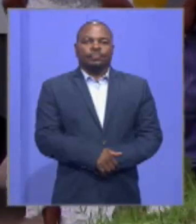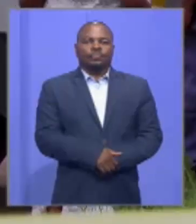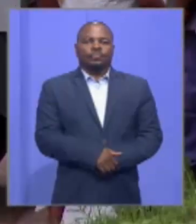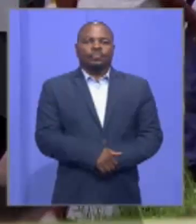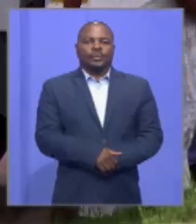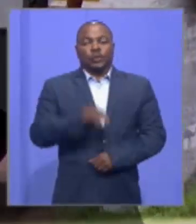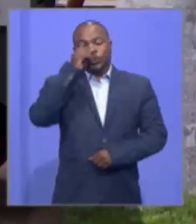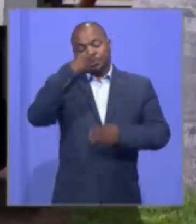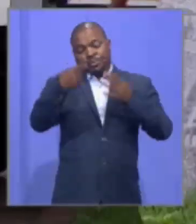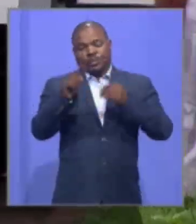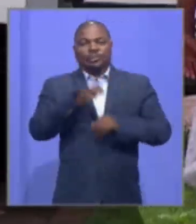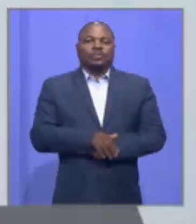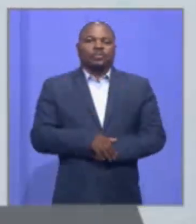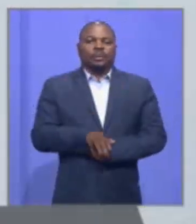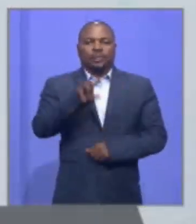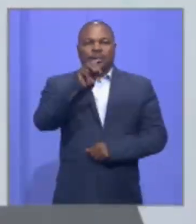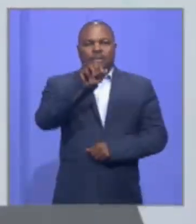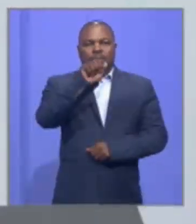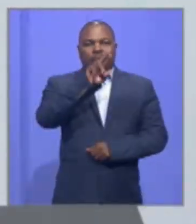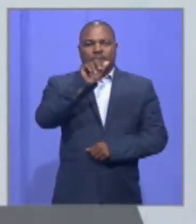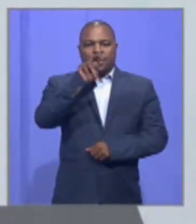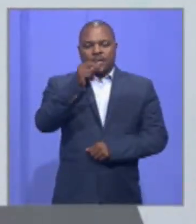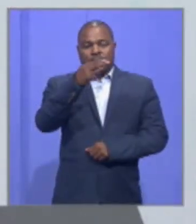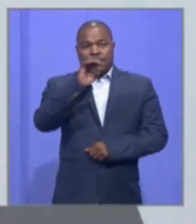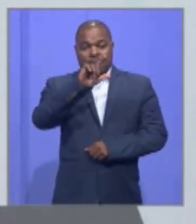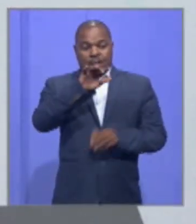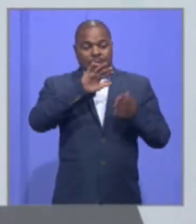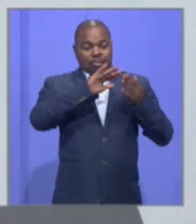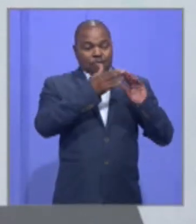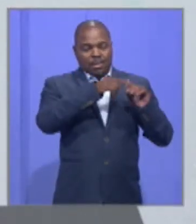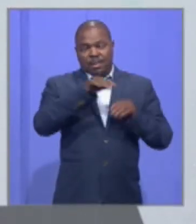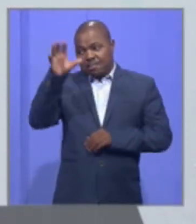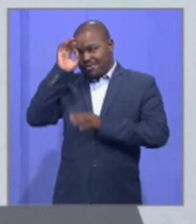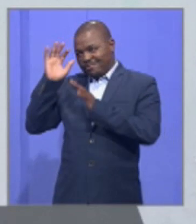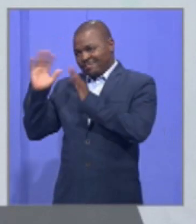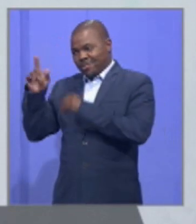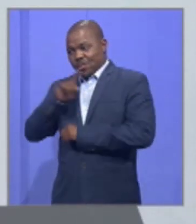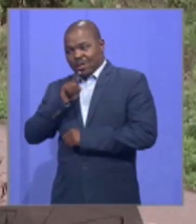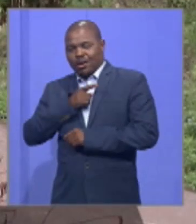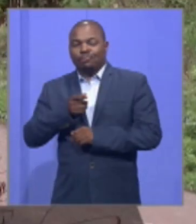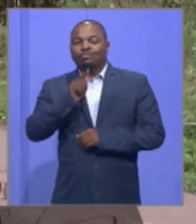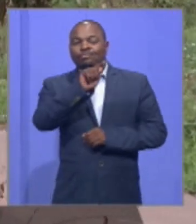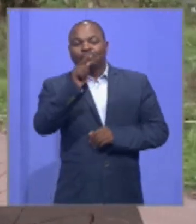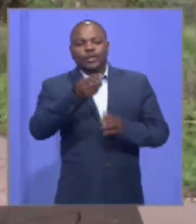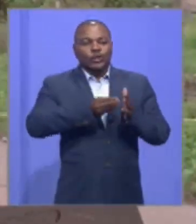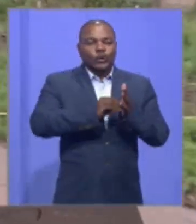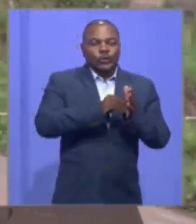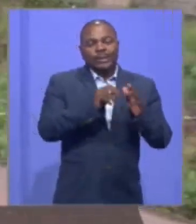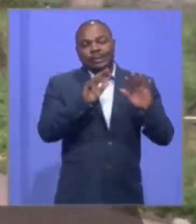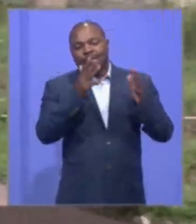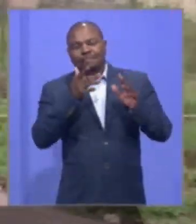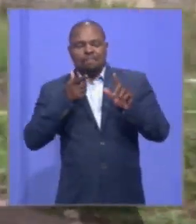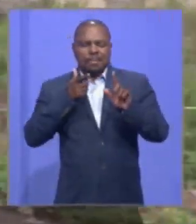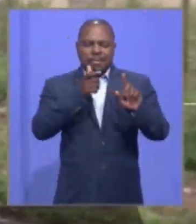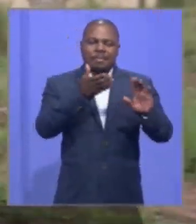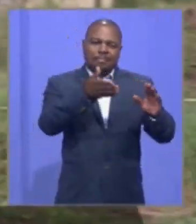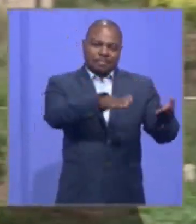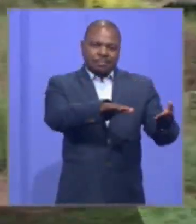Mo kgasong eno re utlwa fa baagi ba Marian Hill ba kgotse kgato ya mapodisi e e lebisitseng kwa dintshong tsa balatofadiwa ba le 9.